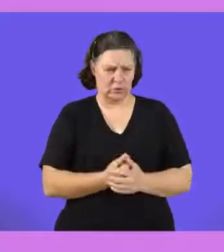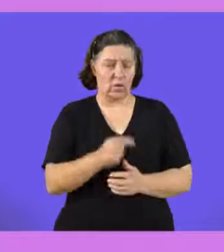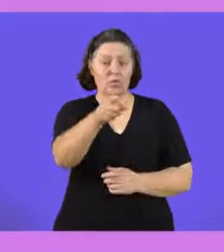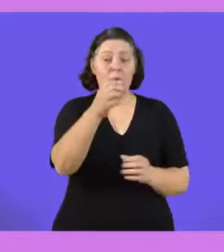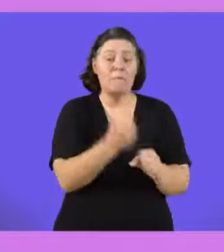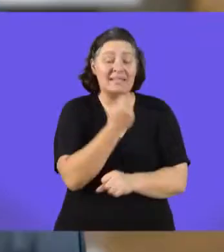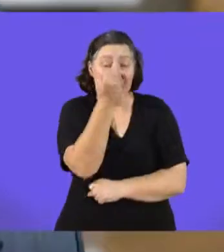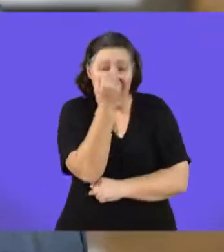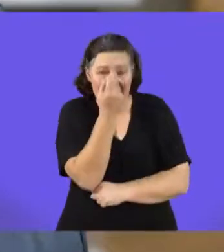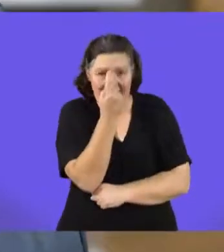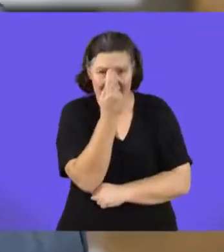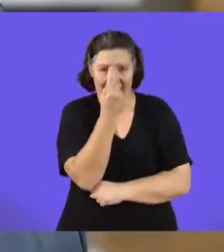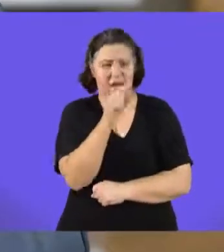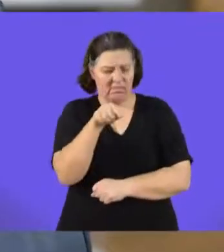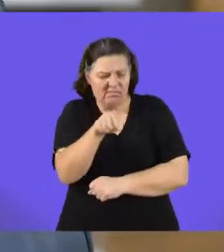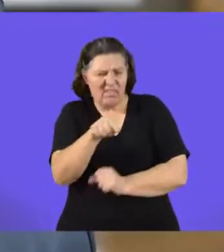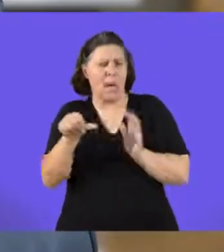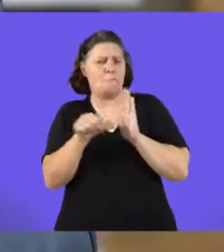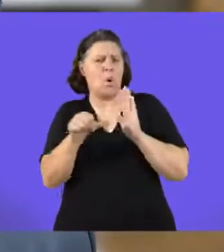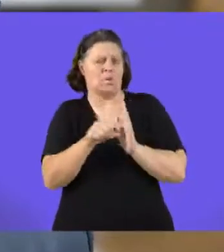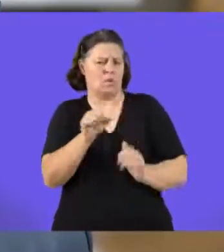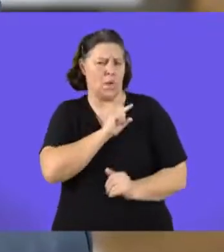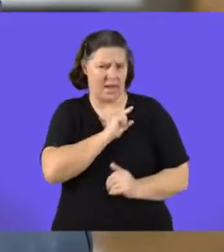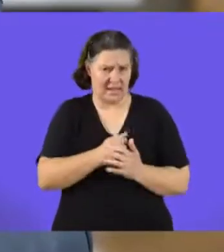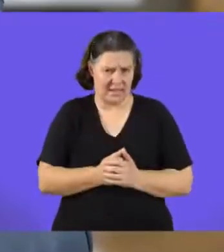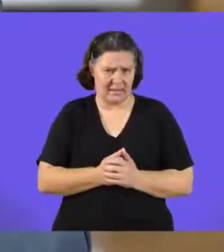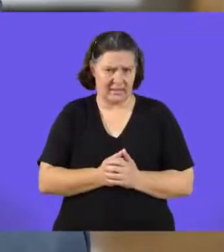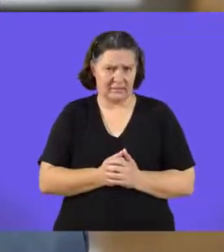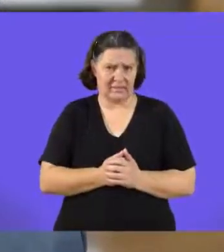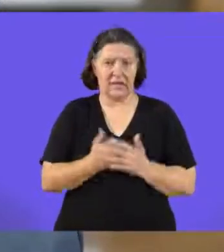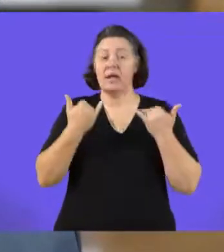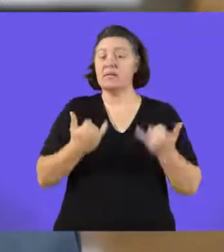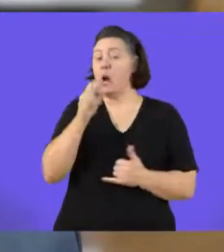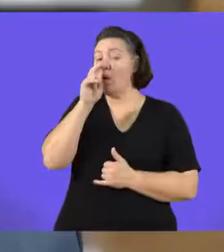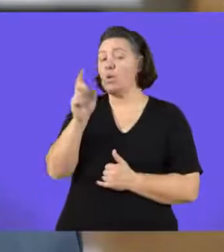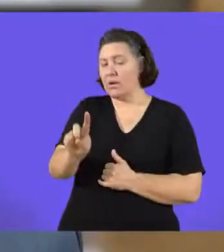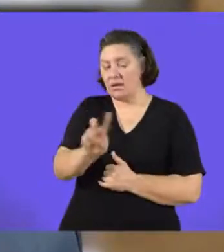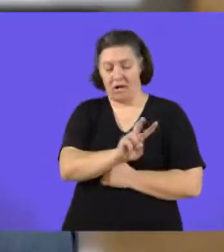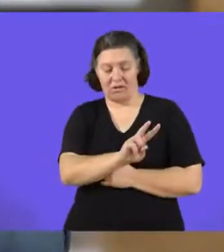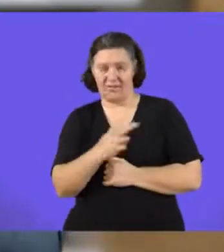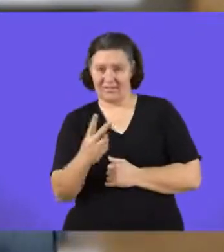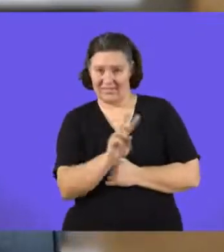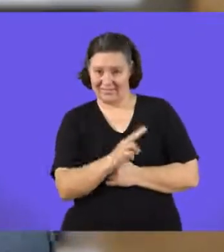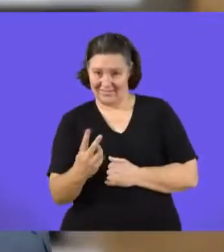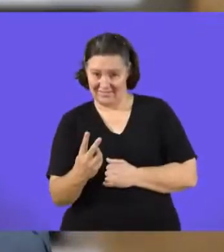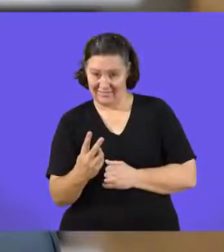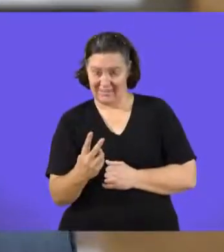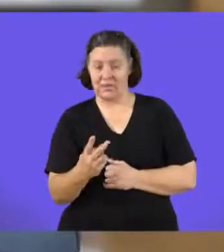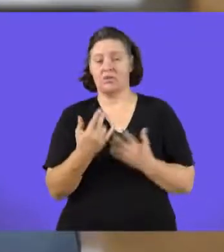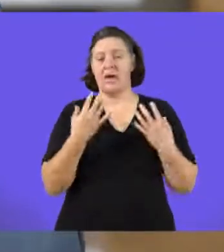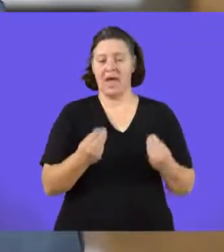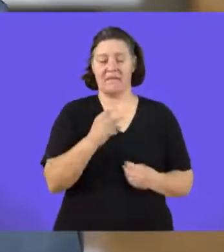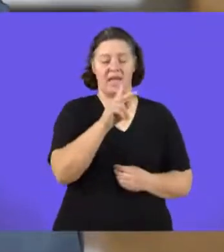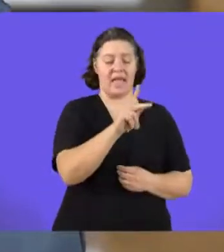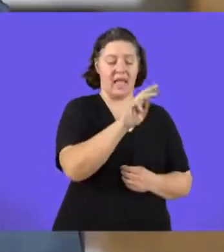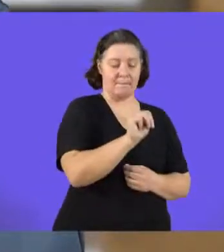practical use of it. I want you to understand, first of all, why is it important. So now we'll be looking at the conversion factors.